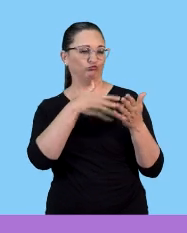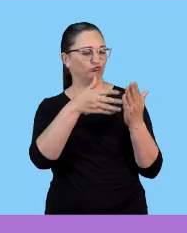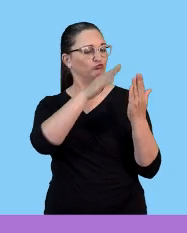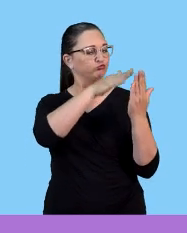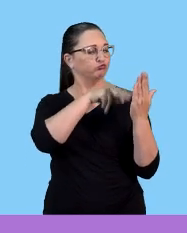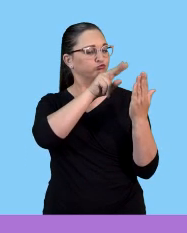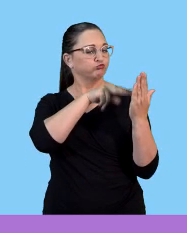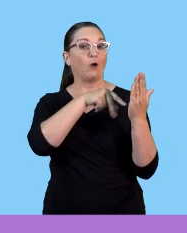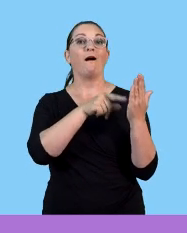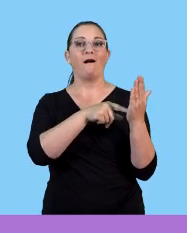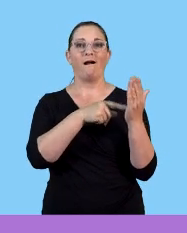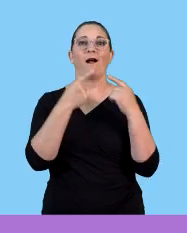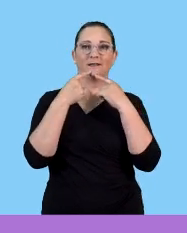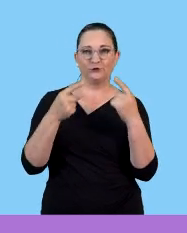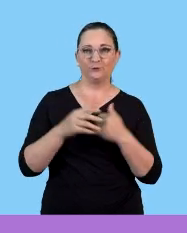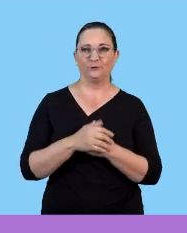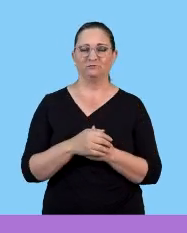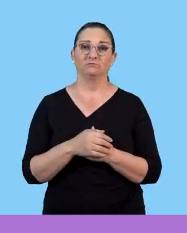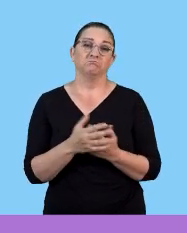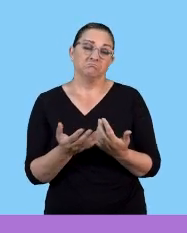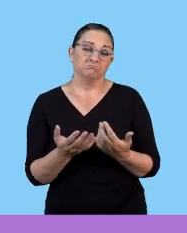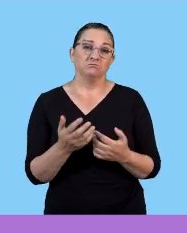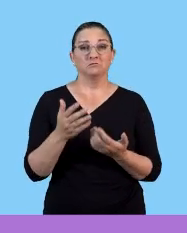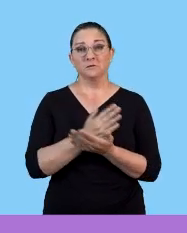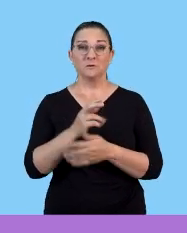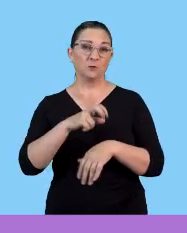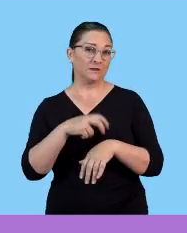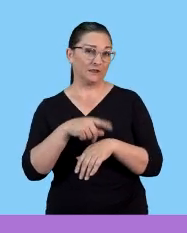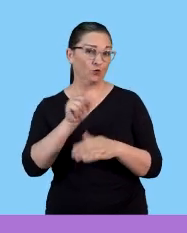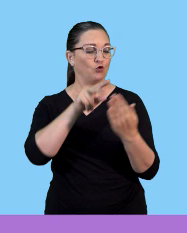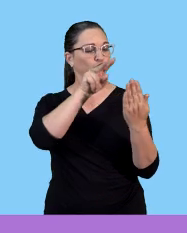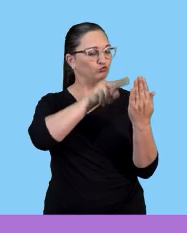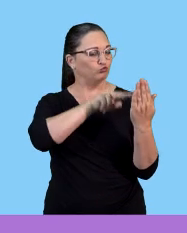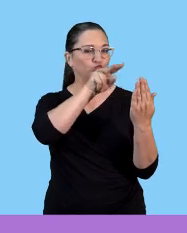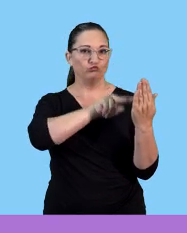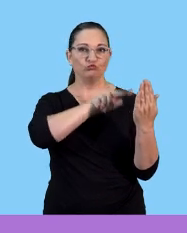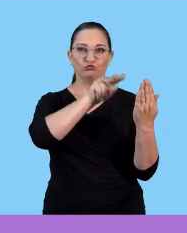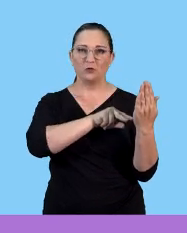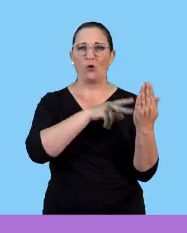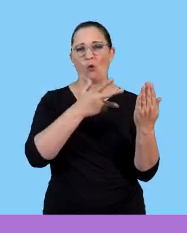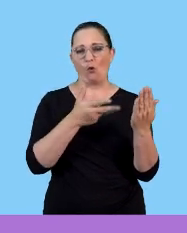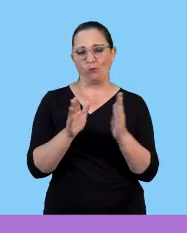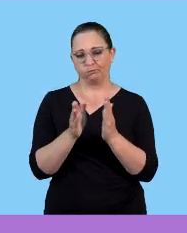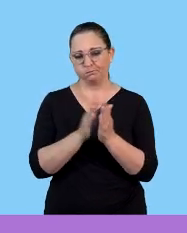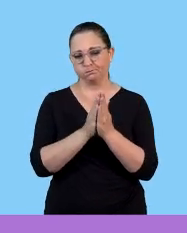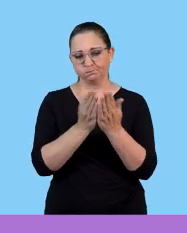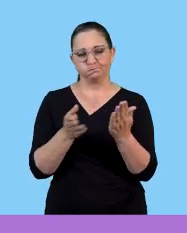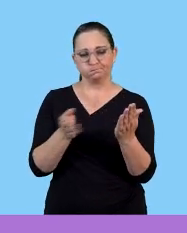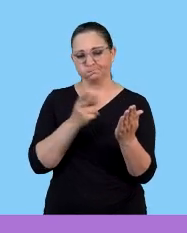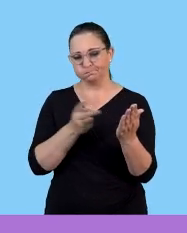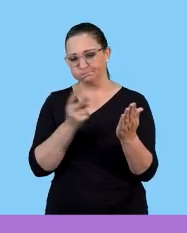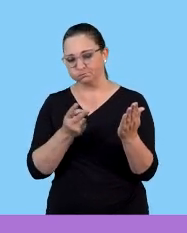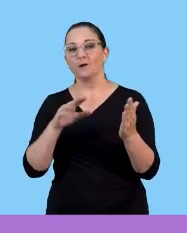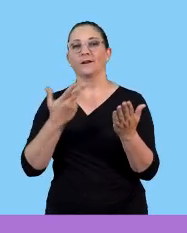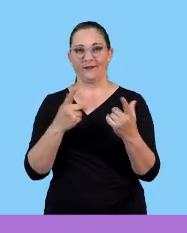all about. So instructions. Sometimes we need to be able to read manuals in order to